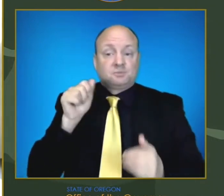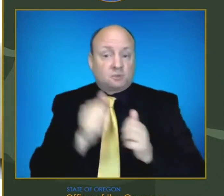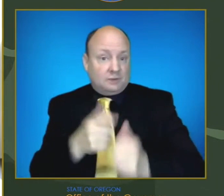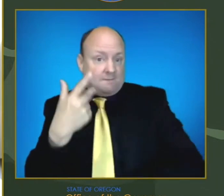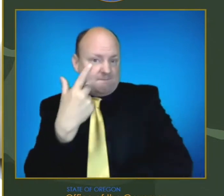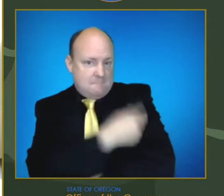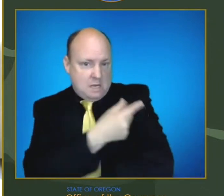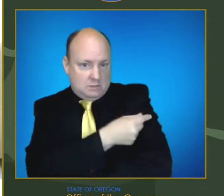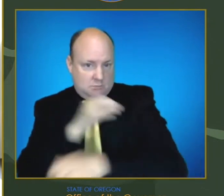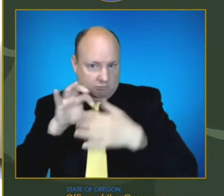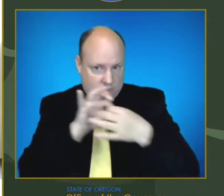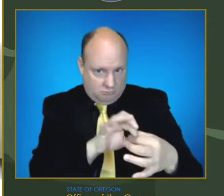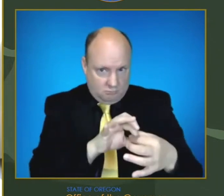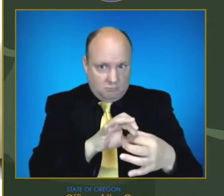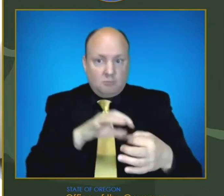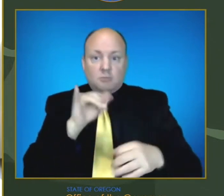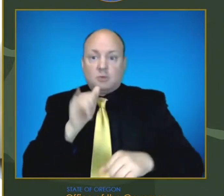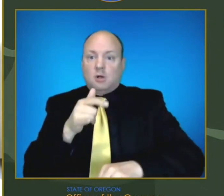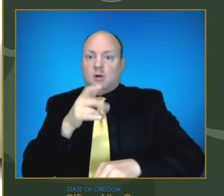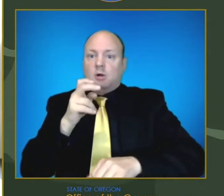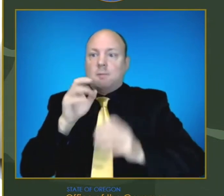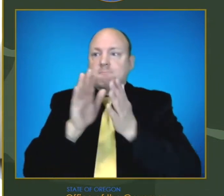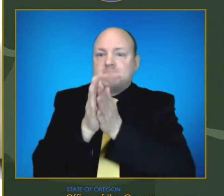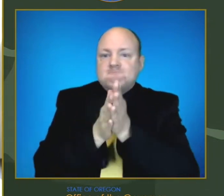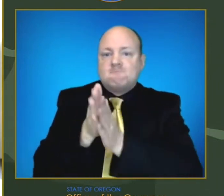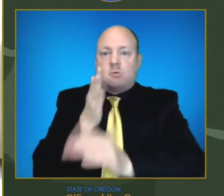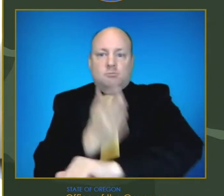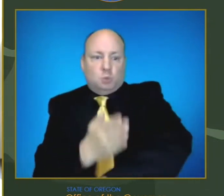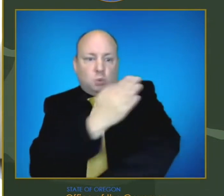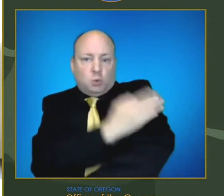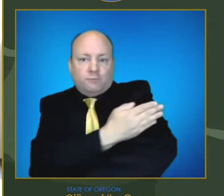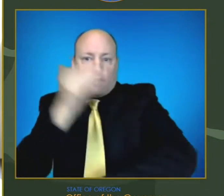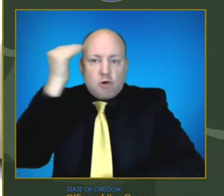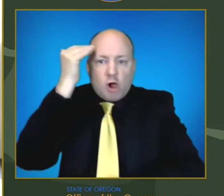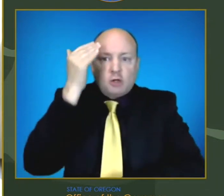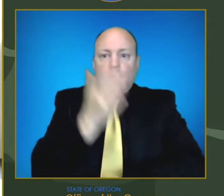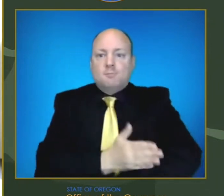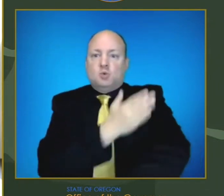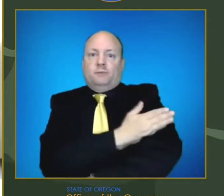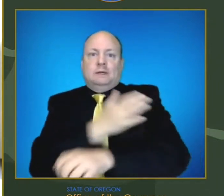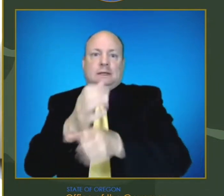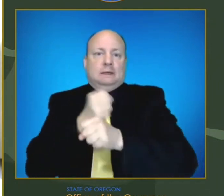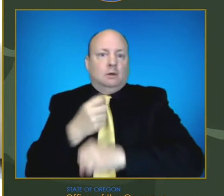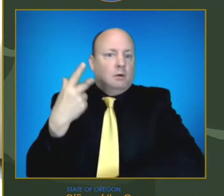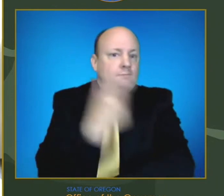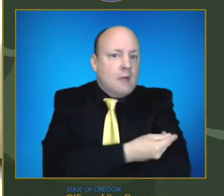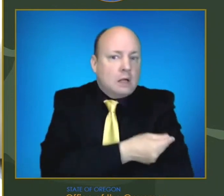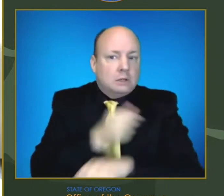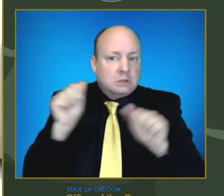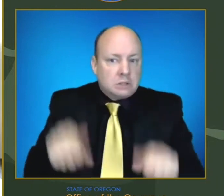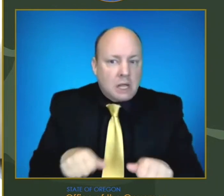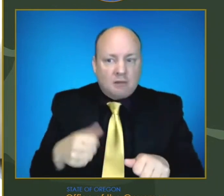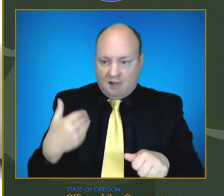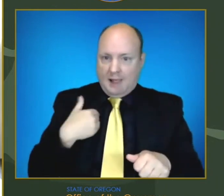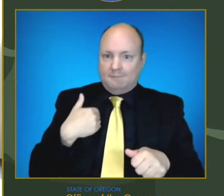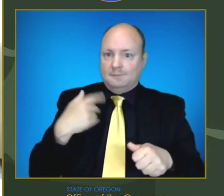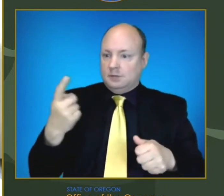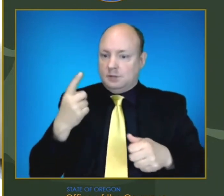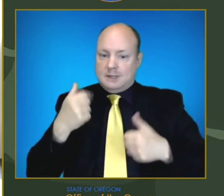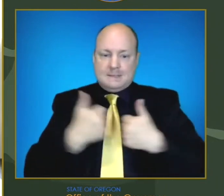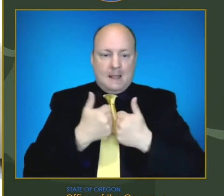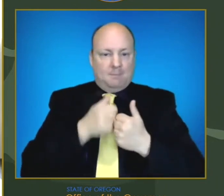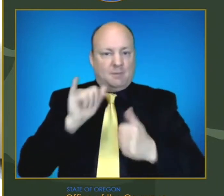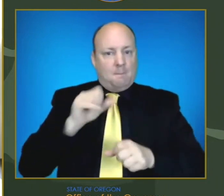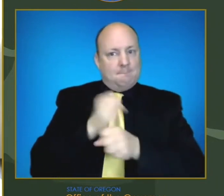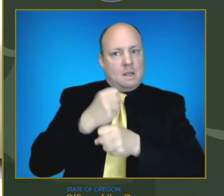knowledge and improve vaccine uptake. Games drive the behavior that we would like to see. There's tons more